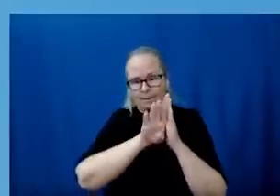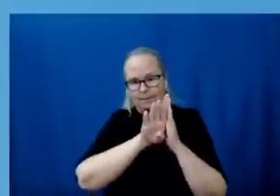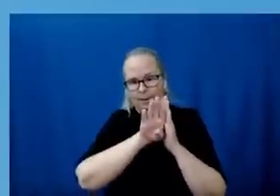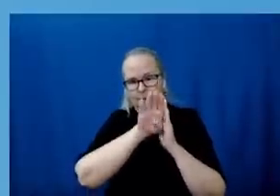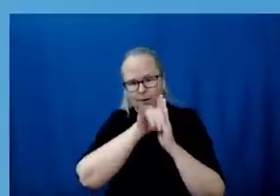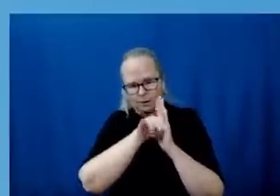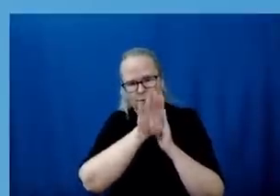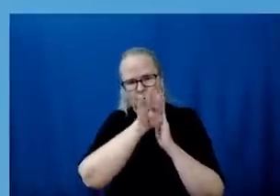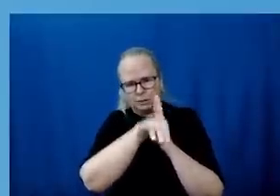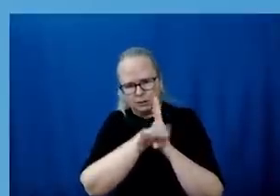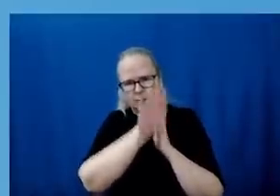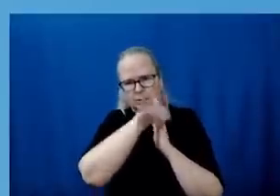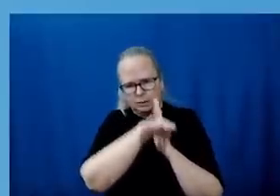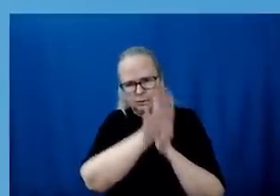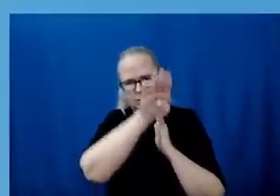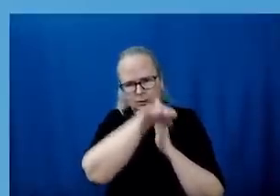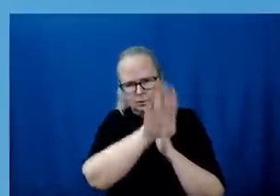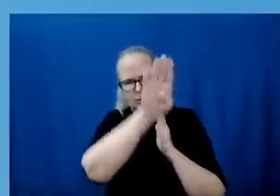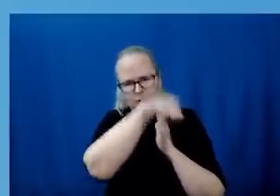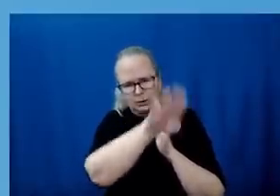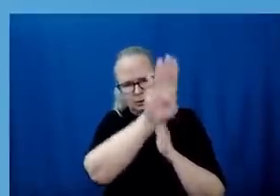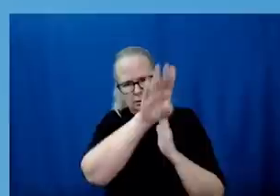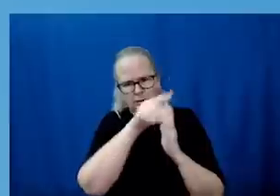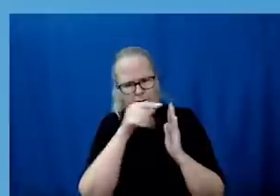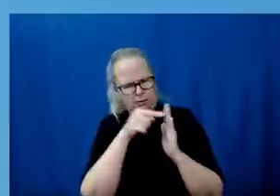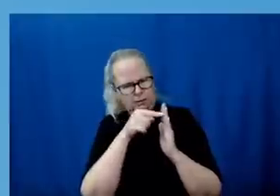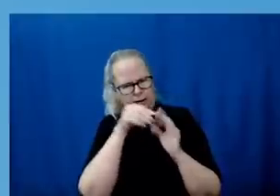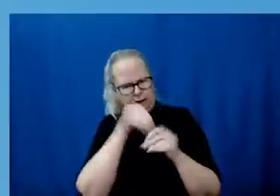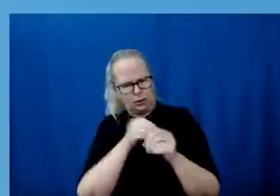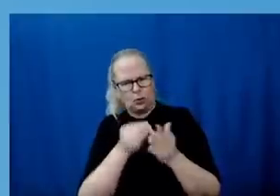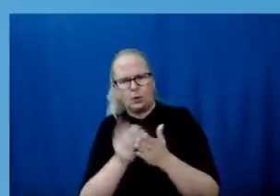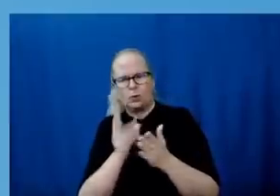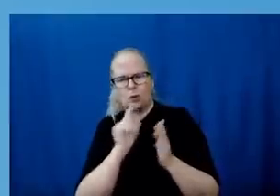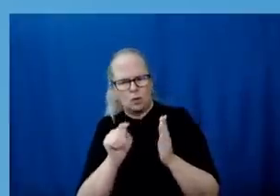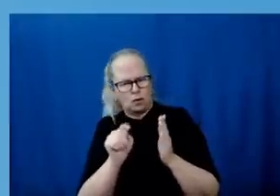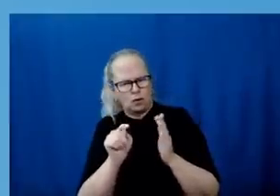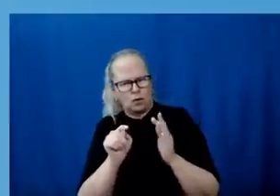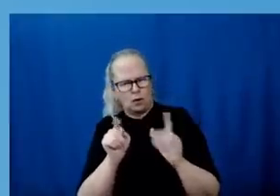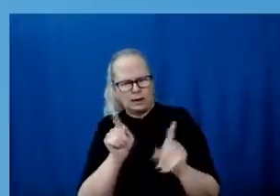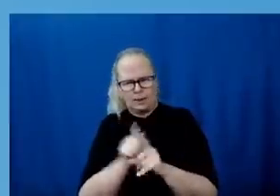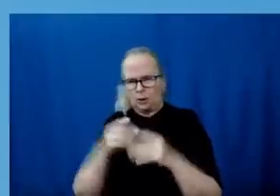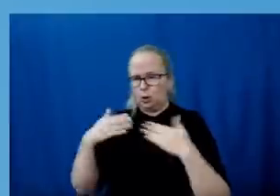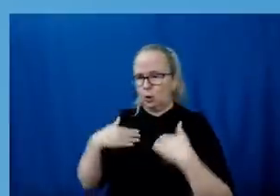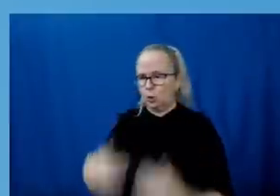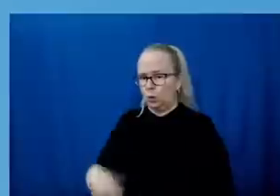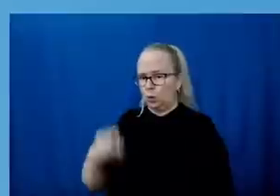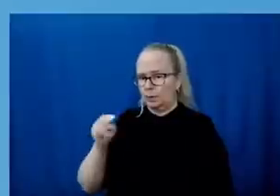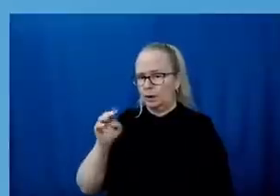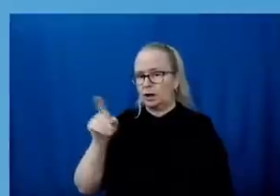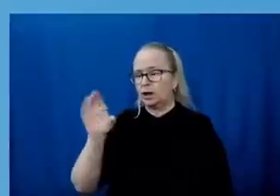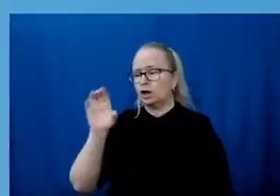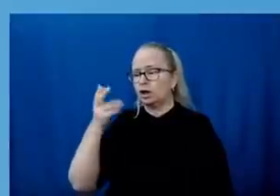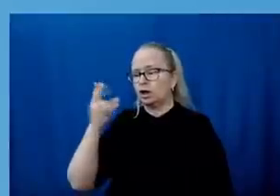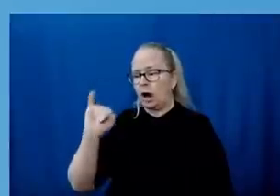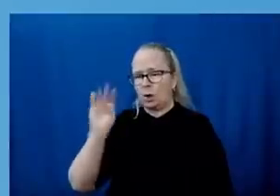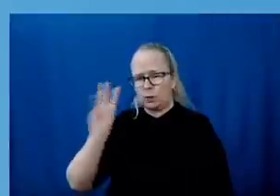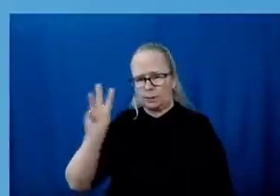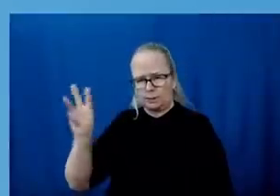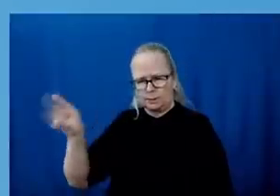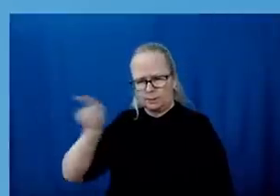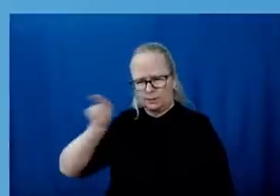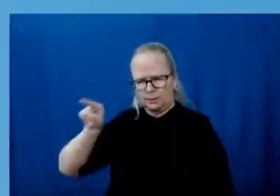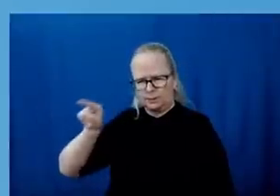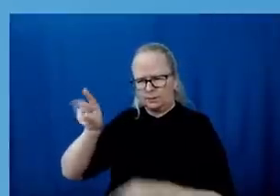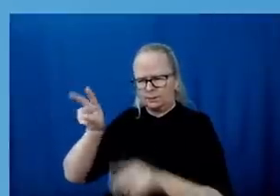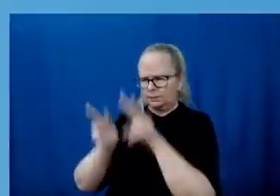consistent pattern of those copies appearing within the waste, then as a human looking at the CHI